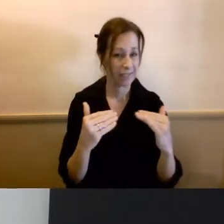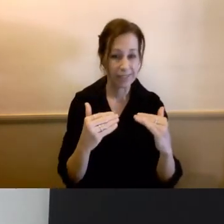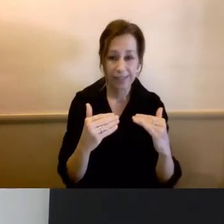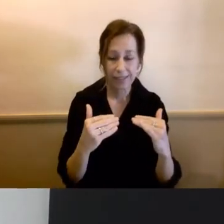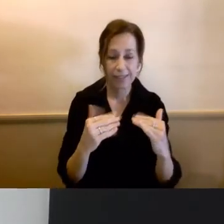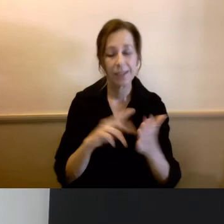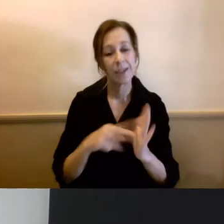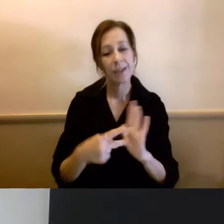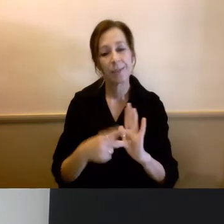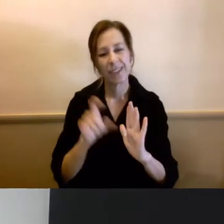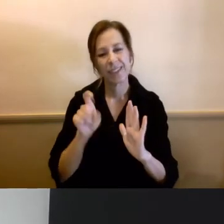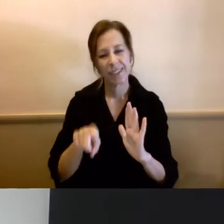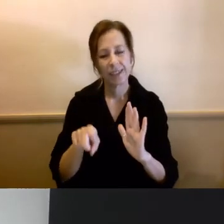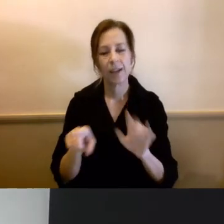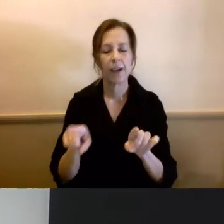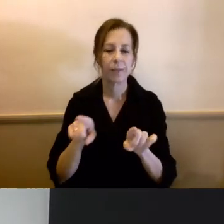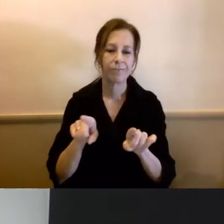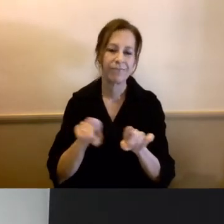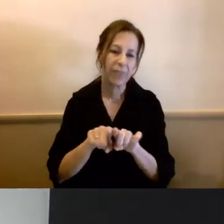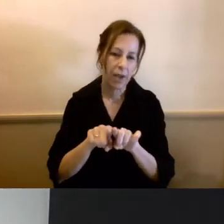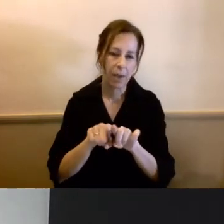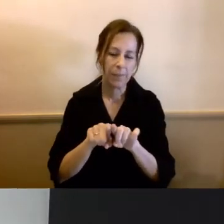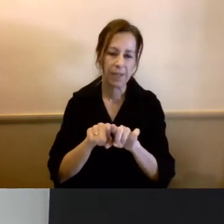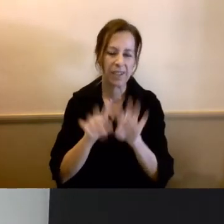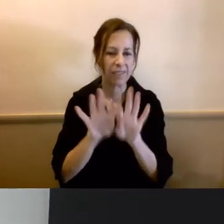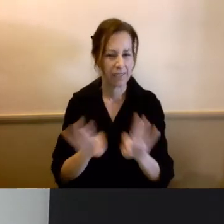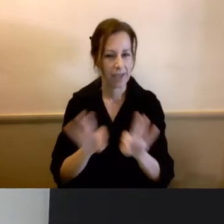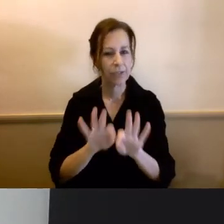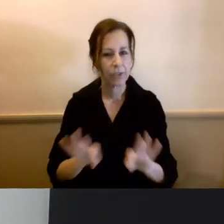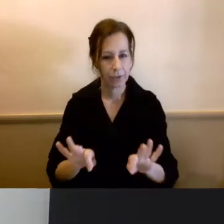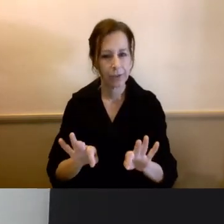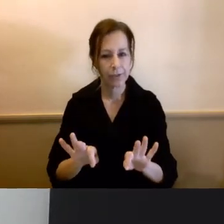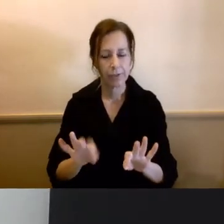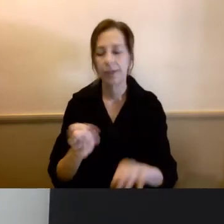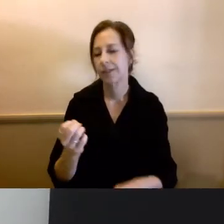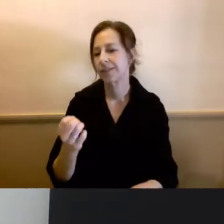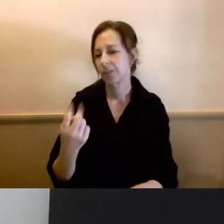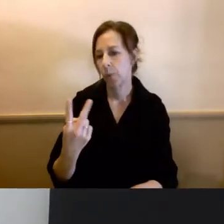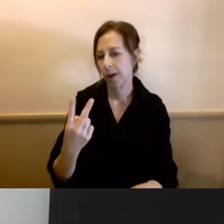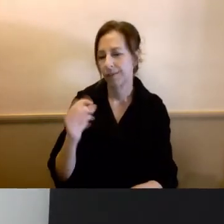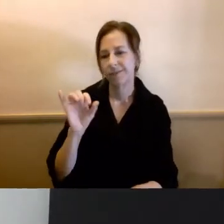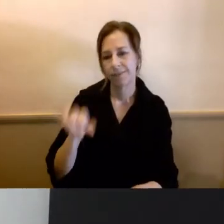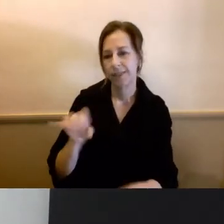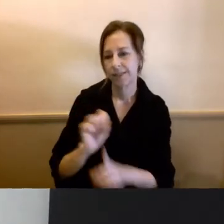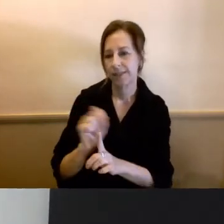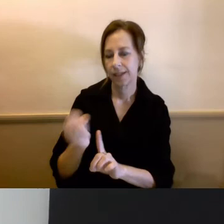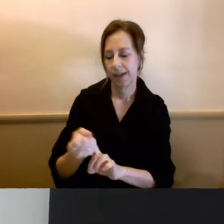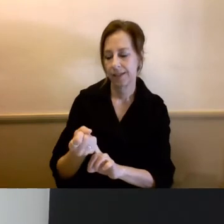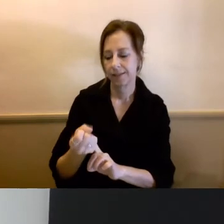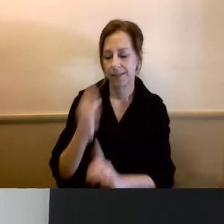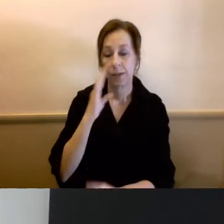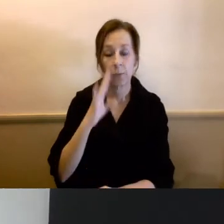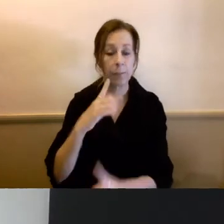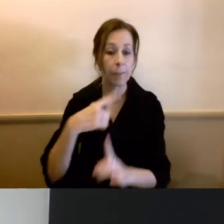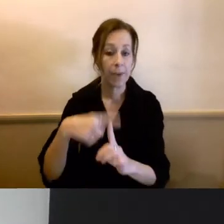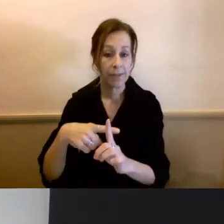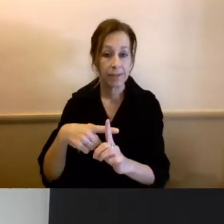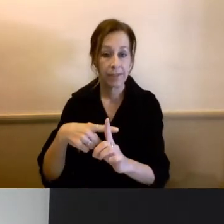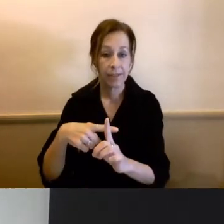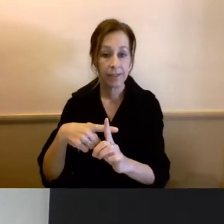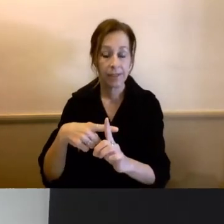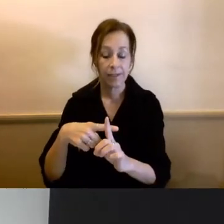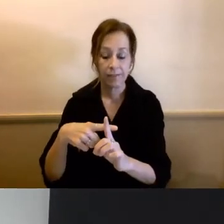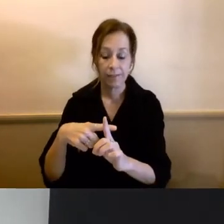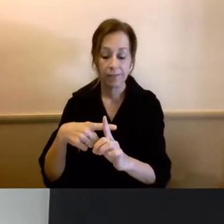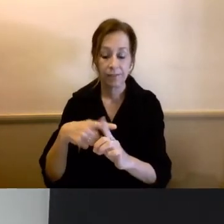evenly, so I'm going to have to find a common factor, which is 12 in this case. So it's going to be